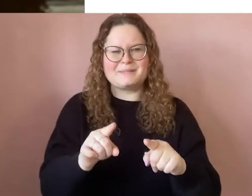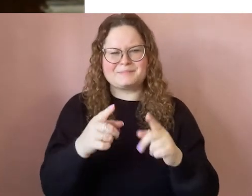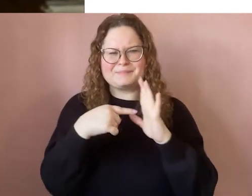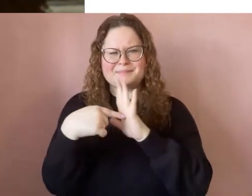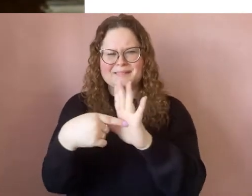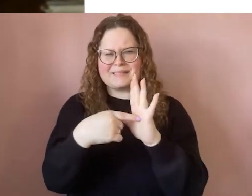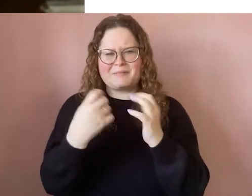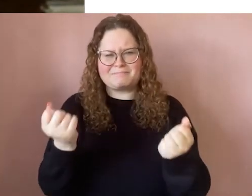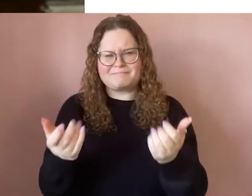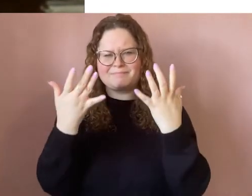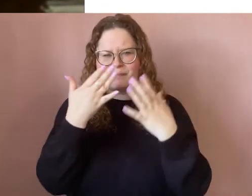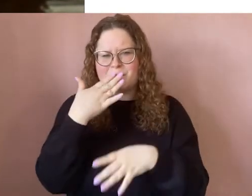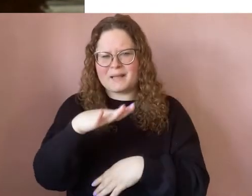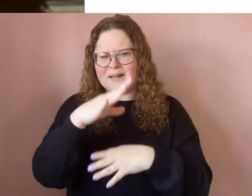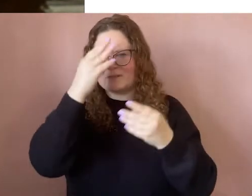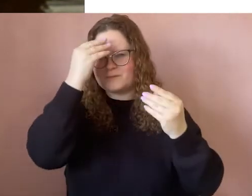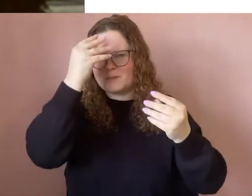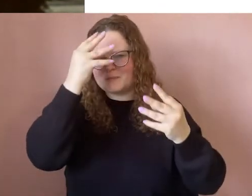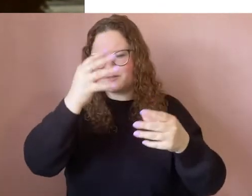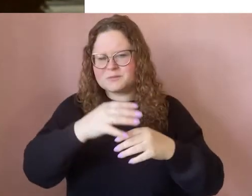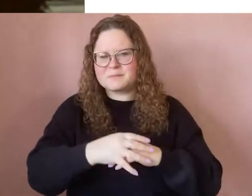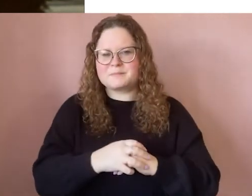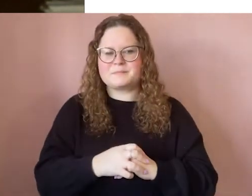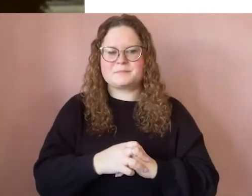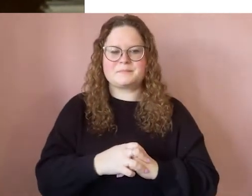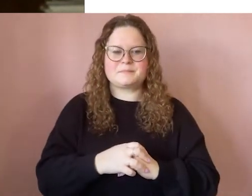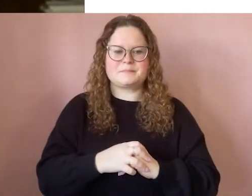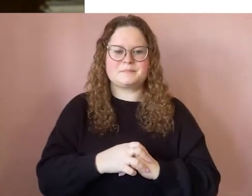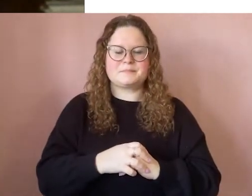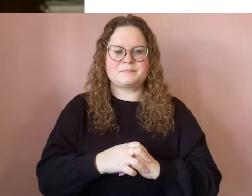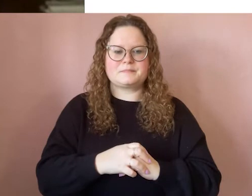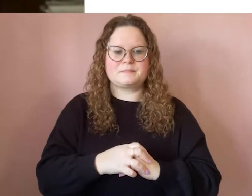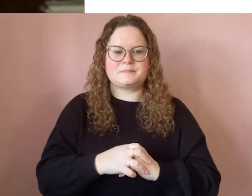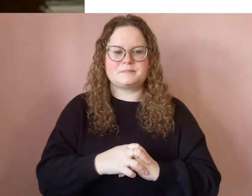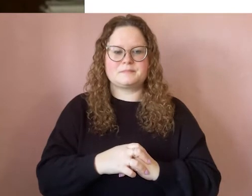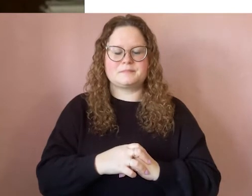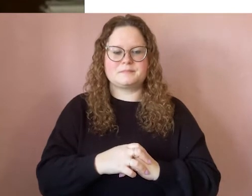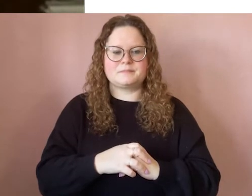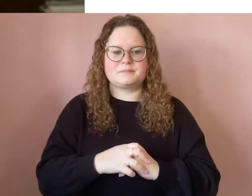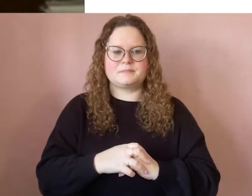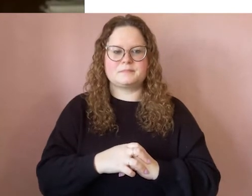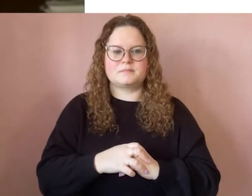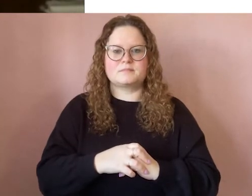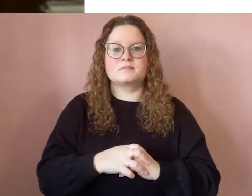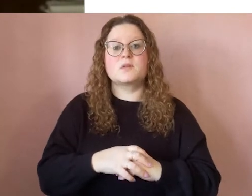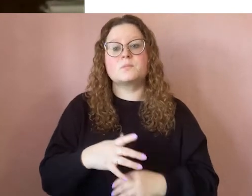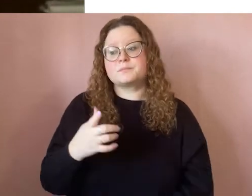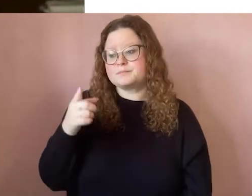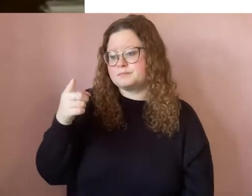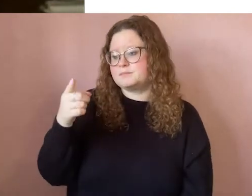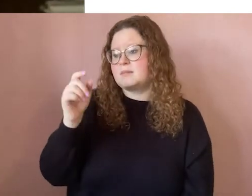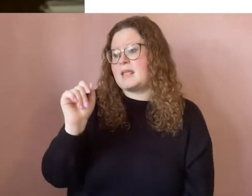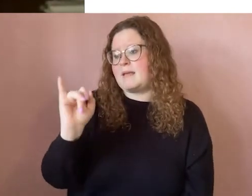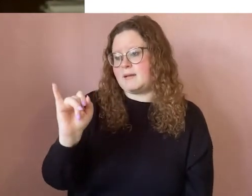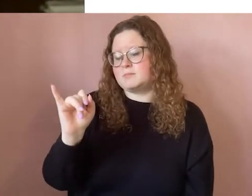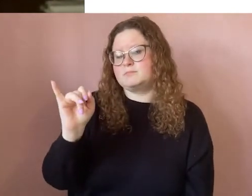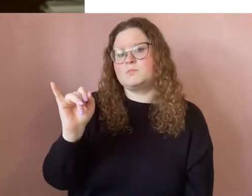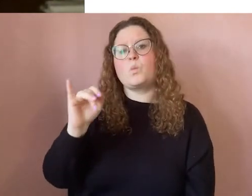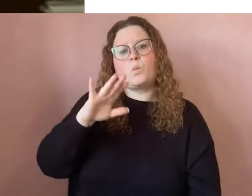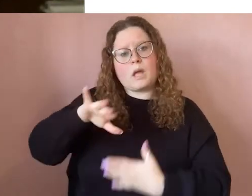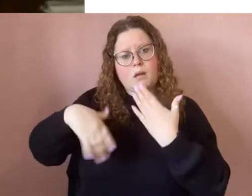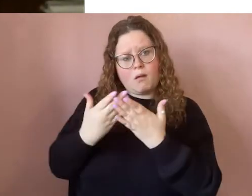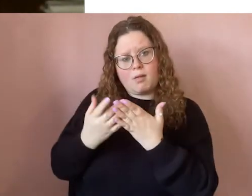understand it. And I think what is important in that regard is to understand how